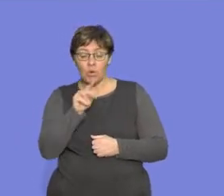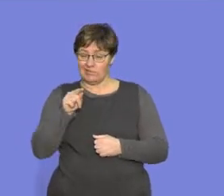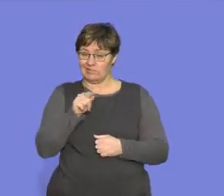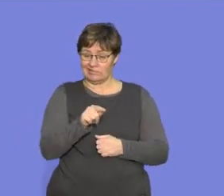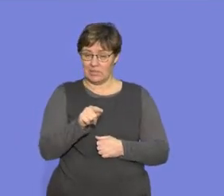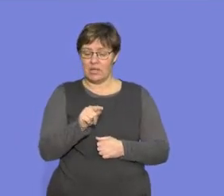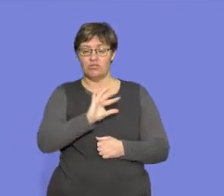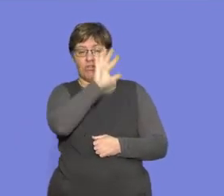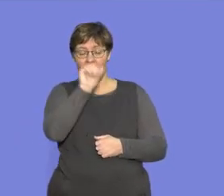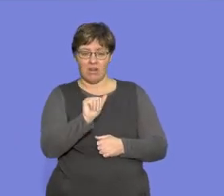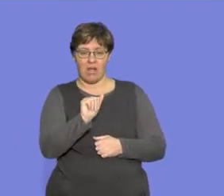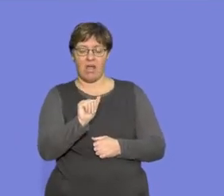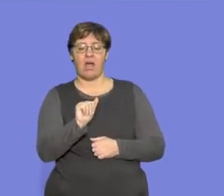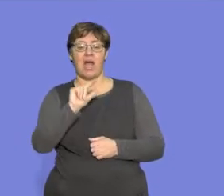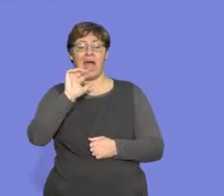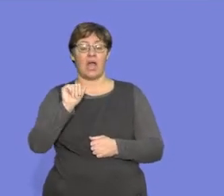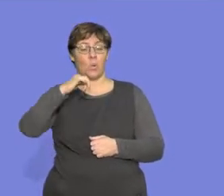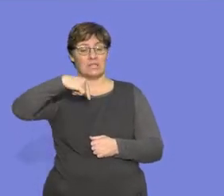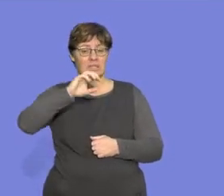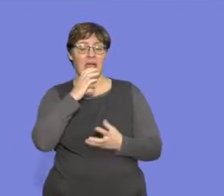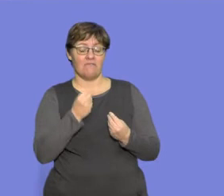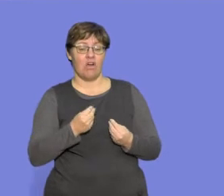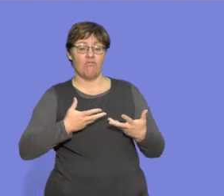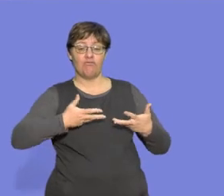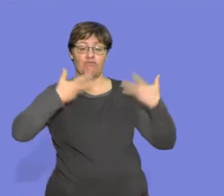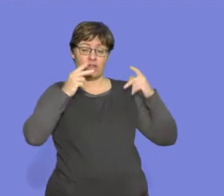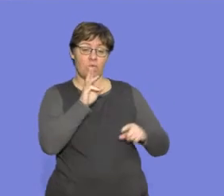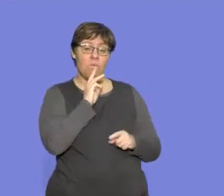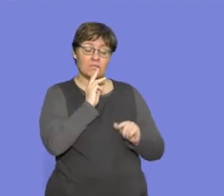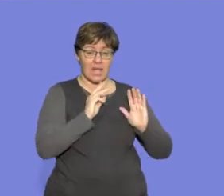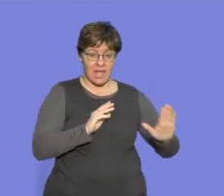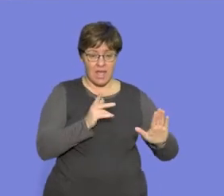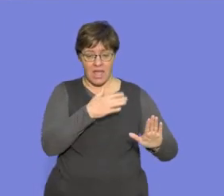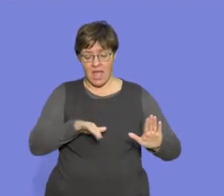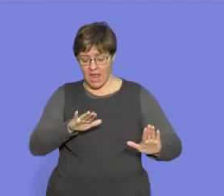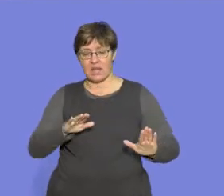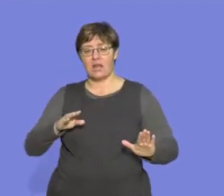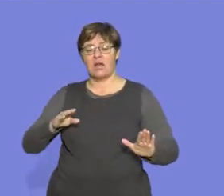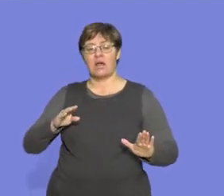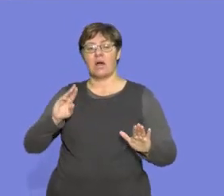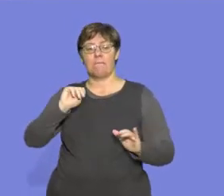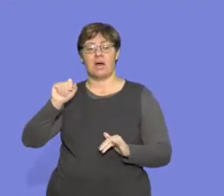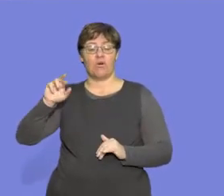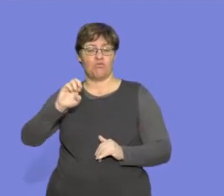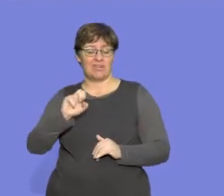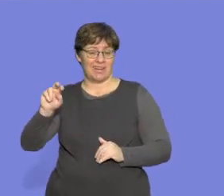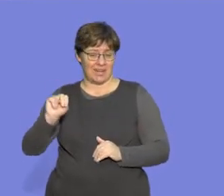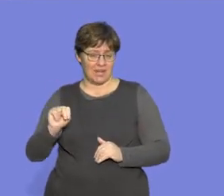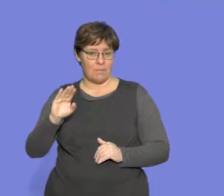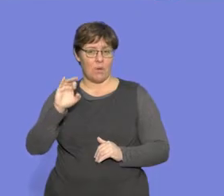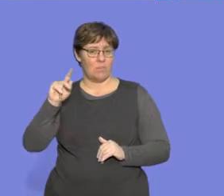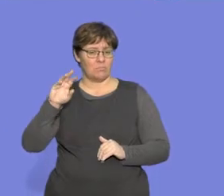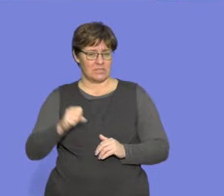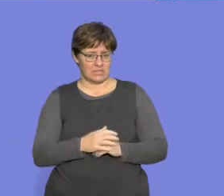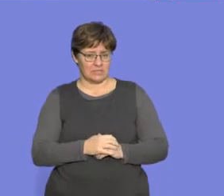South Africa, we've got to recognize we have freshwater biomes and marine water biomes. So what is it that we mean by